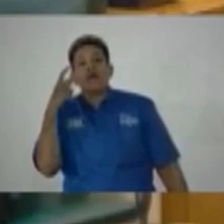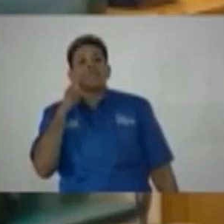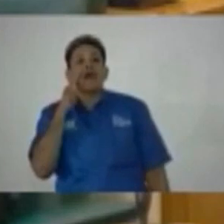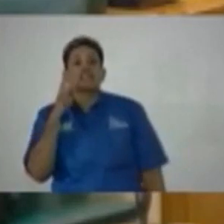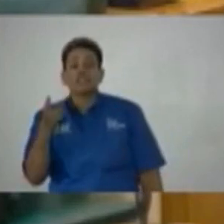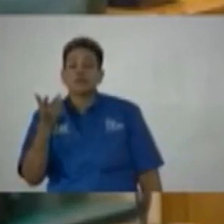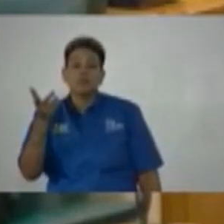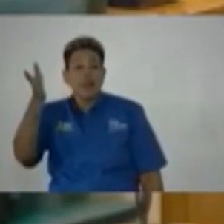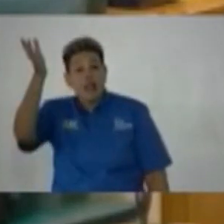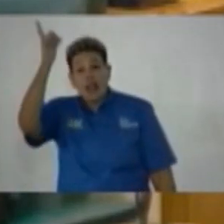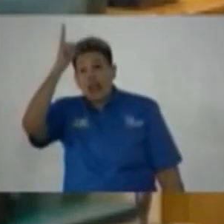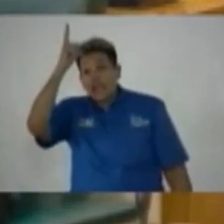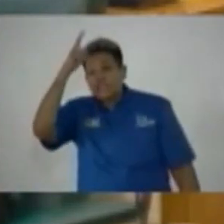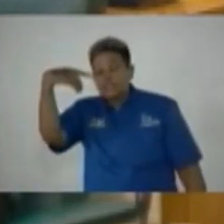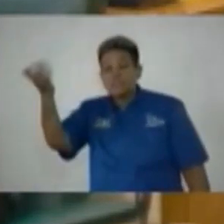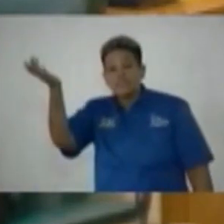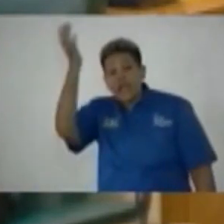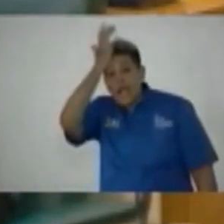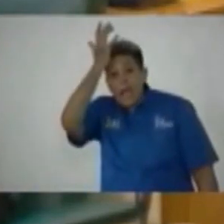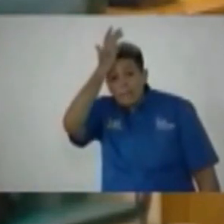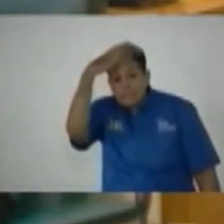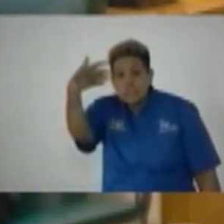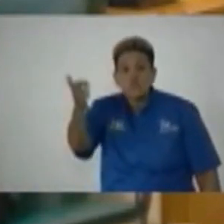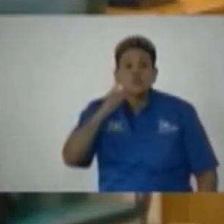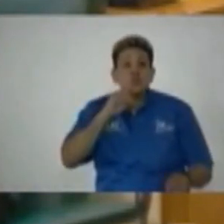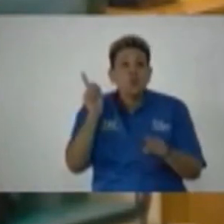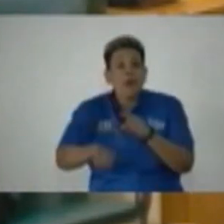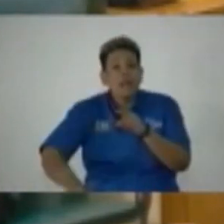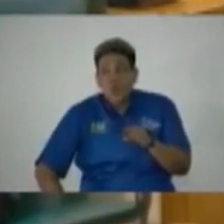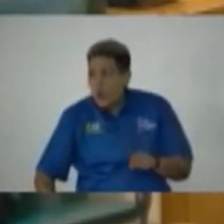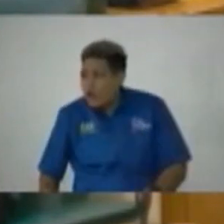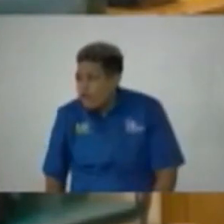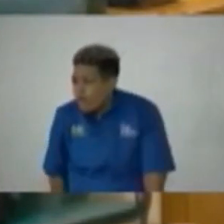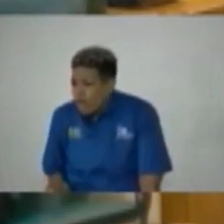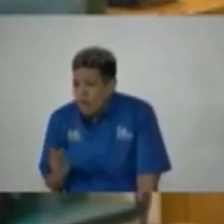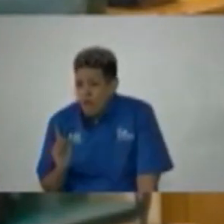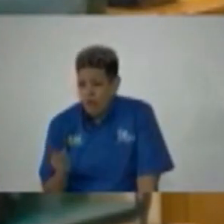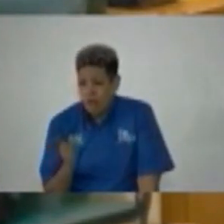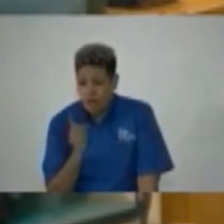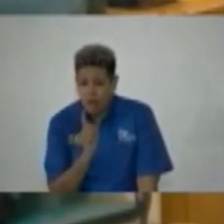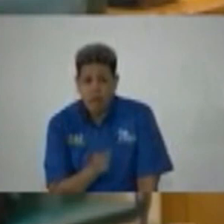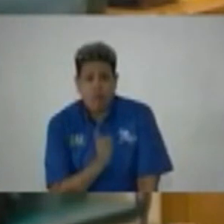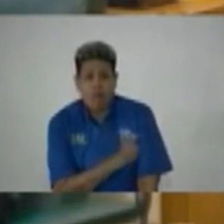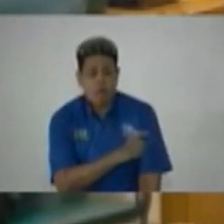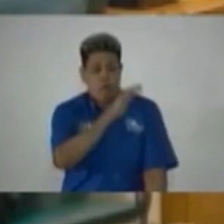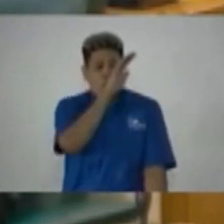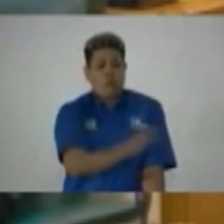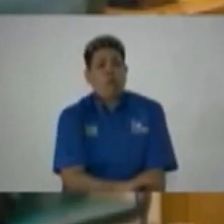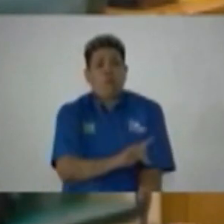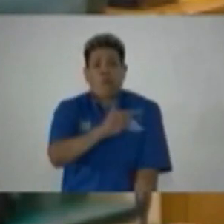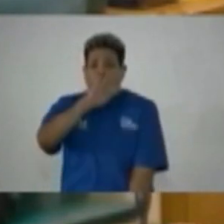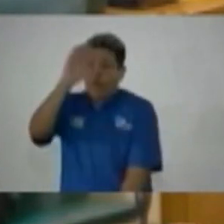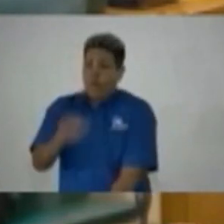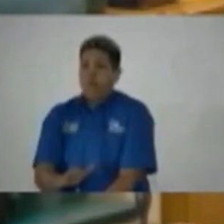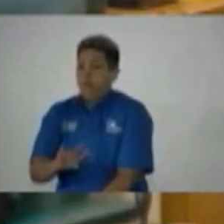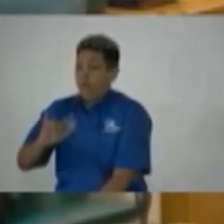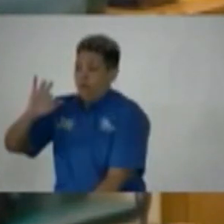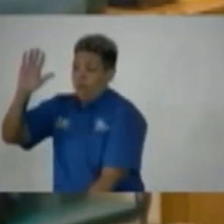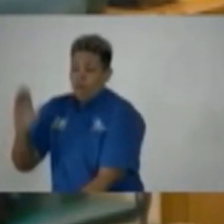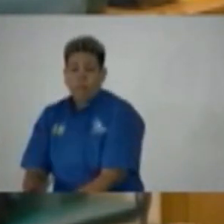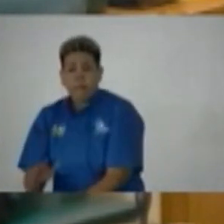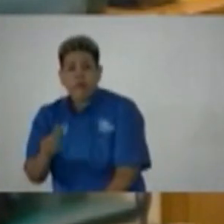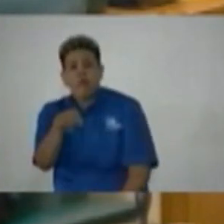it be lettuce, cabbage, tomato, we are seeing significant reduction, and as such, we are going